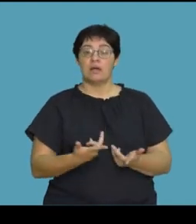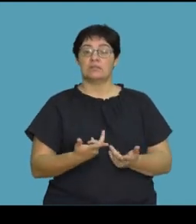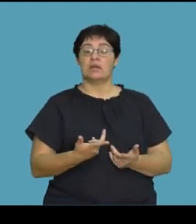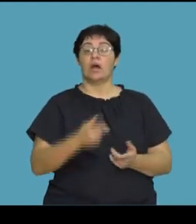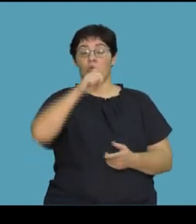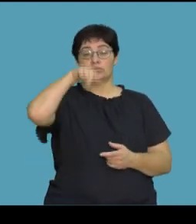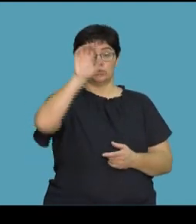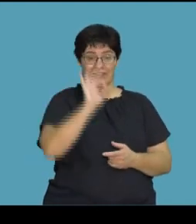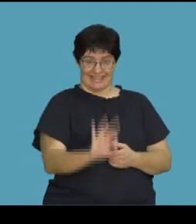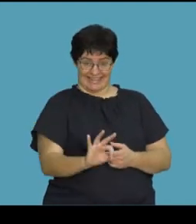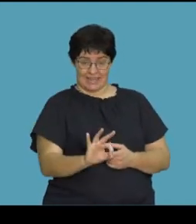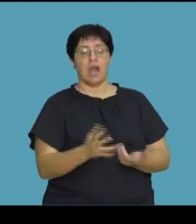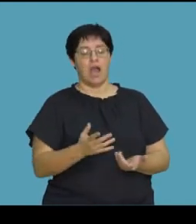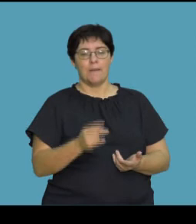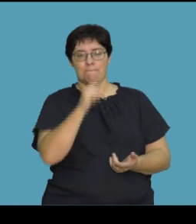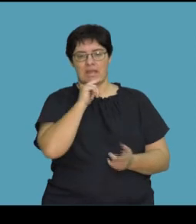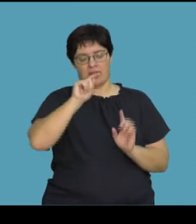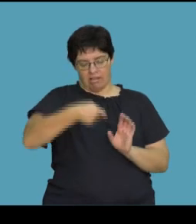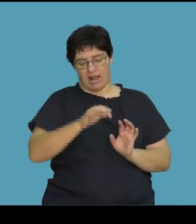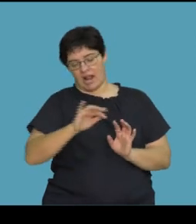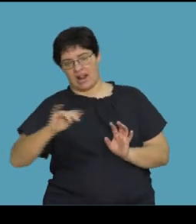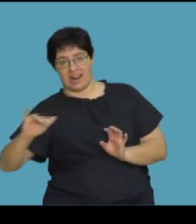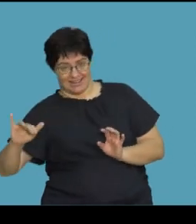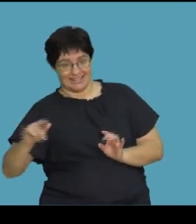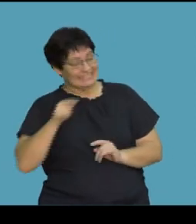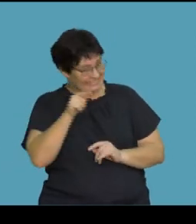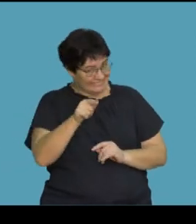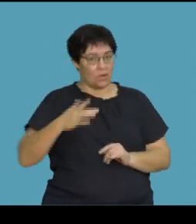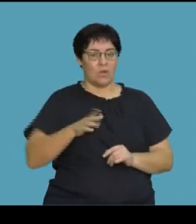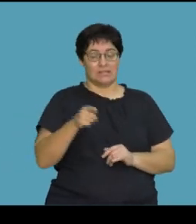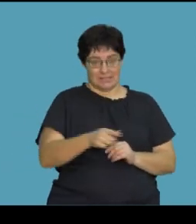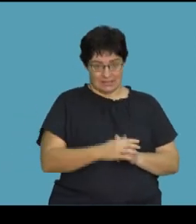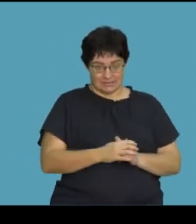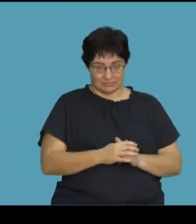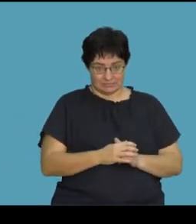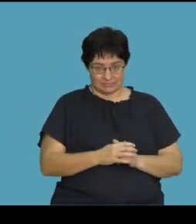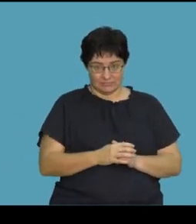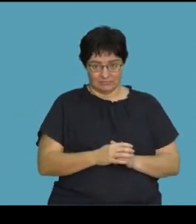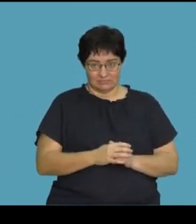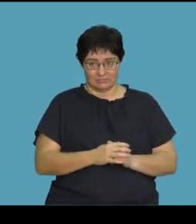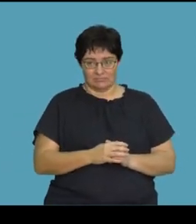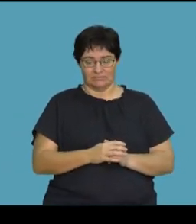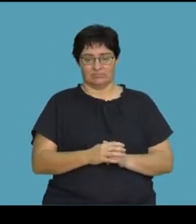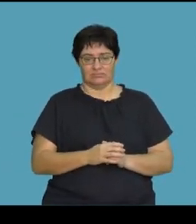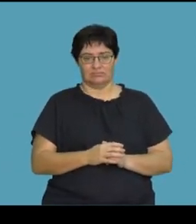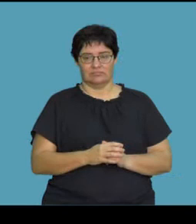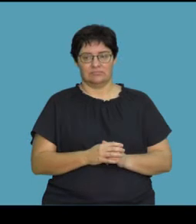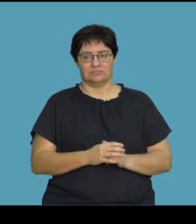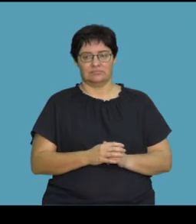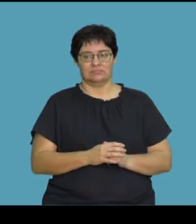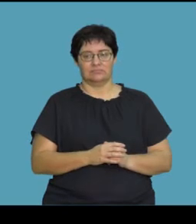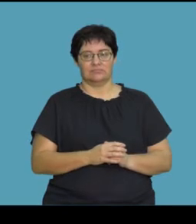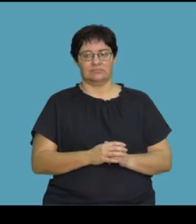of 3 will then be a decimal of some sort with a non-ending decimals